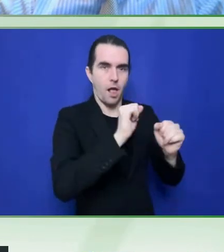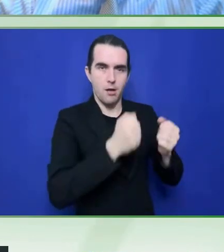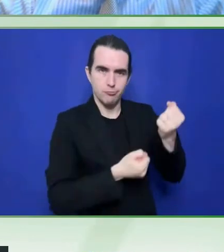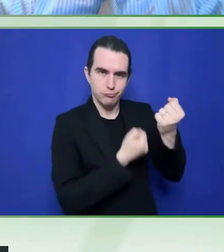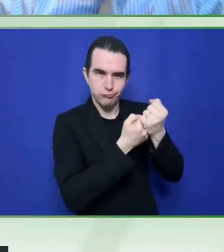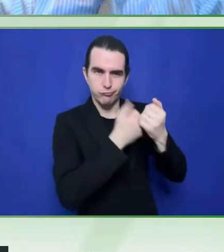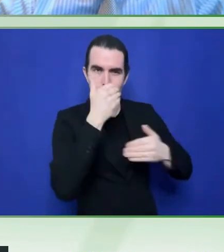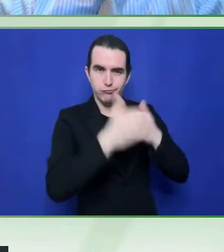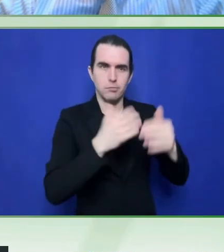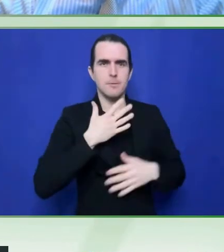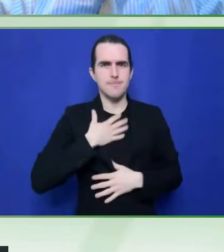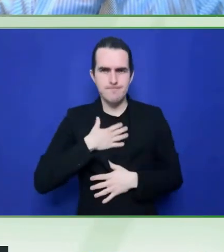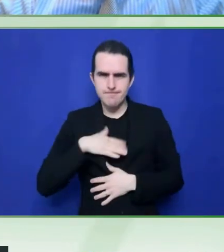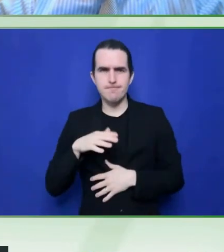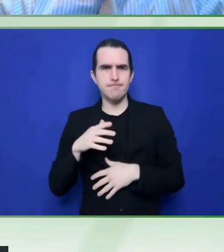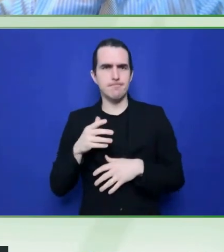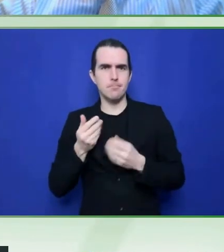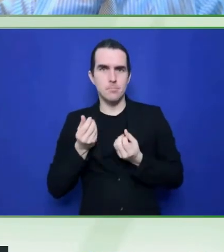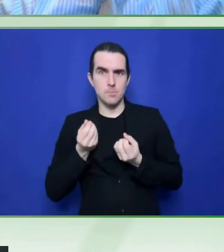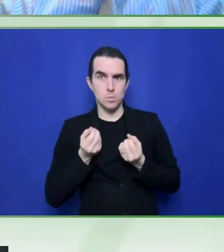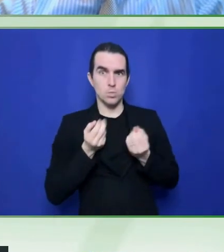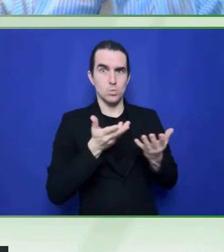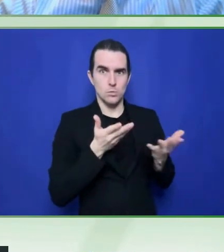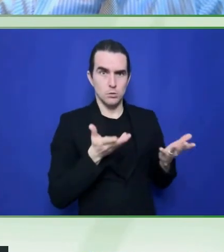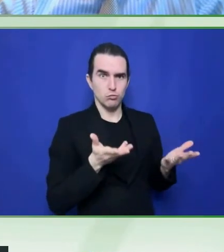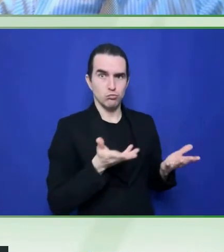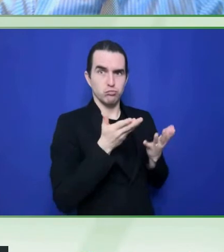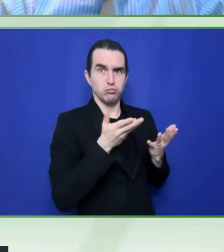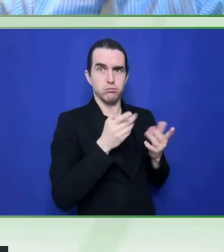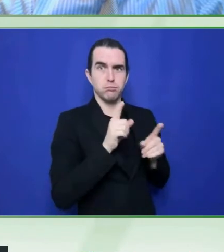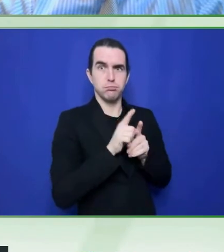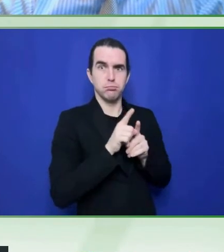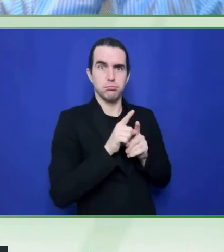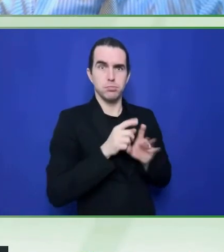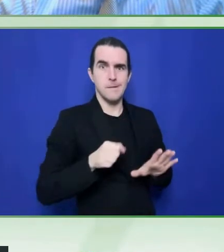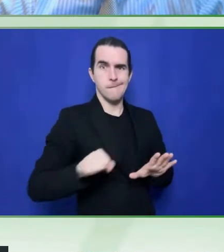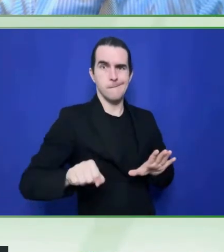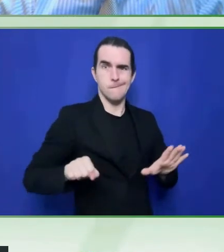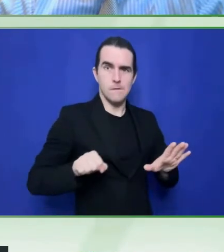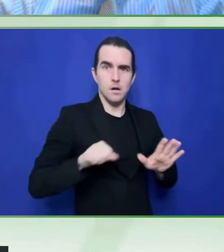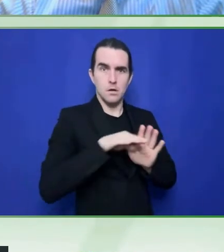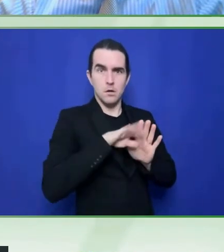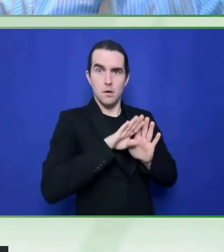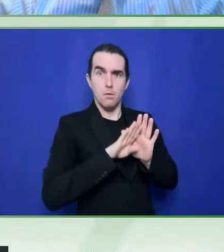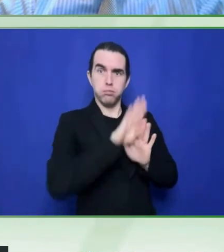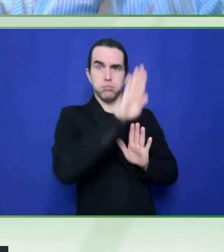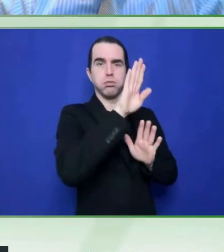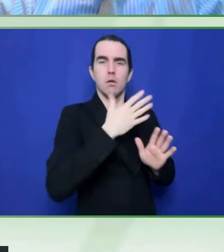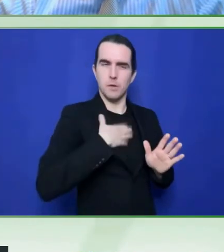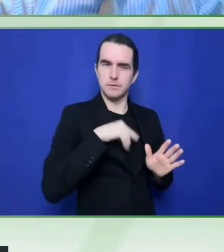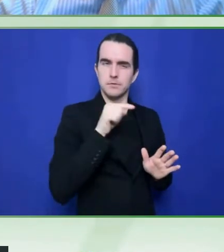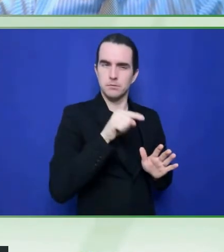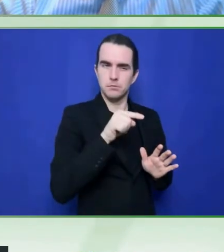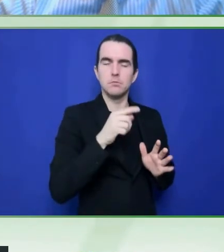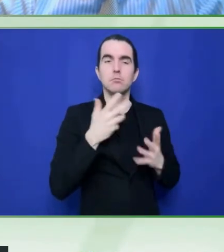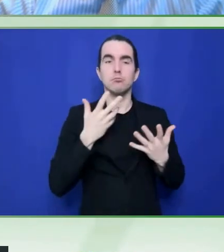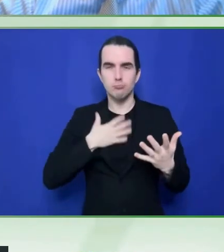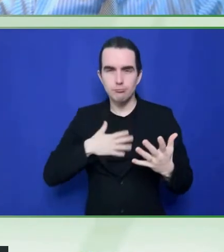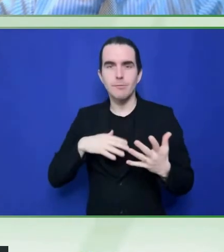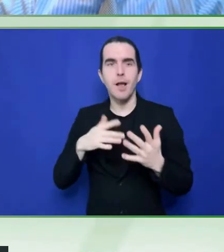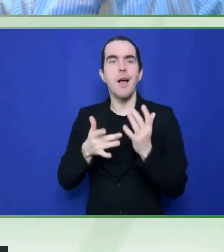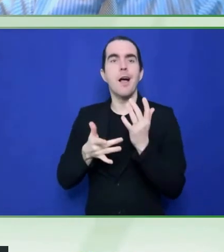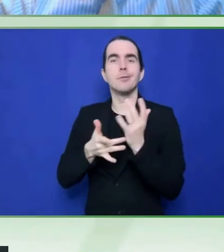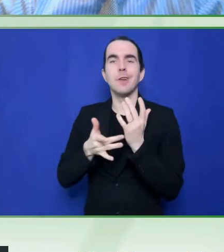wanted to be more flexible. We wanted to have a more engaged workforce, and we wanted people to continue performing the way they